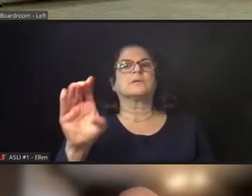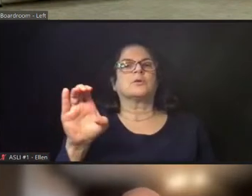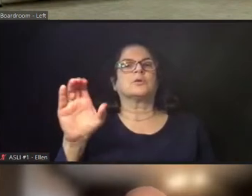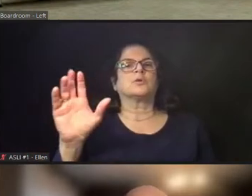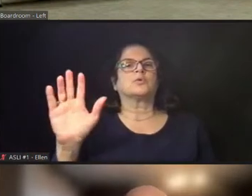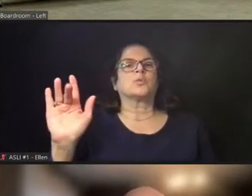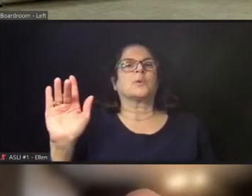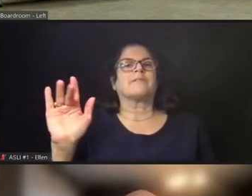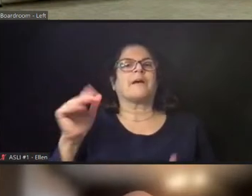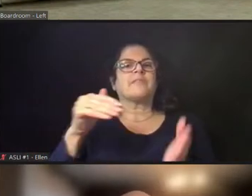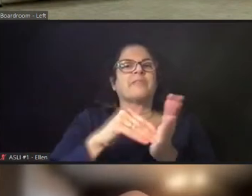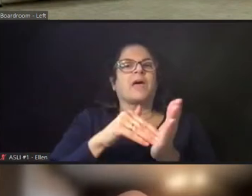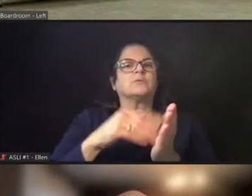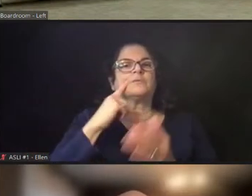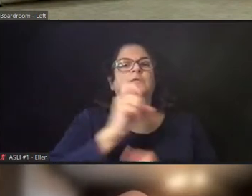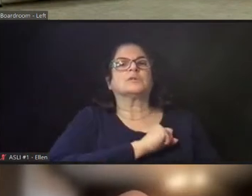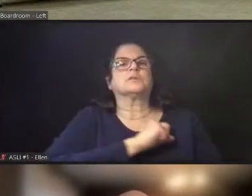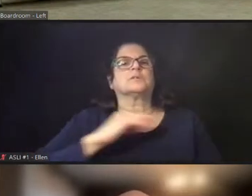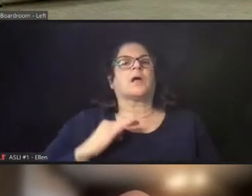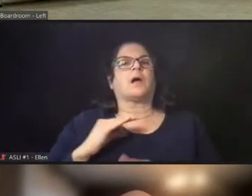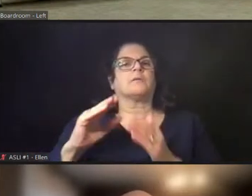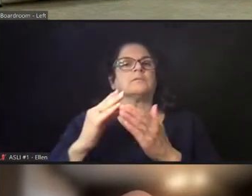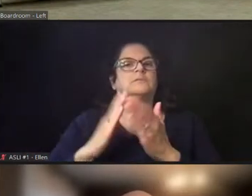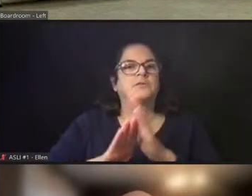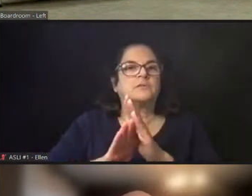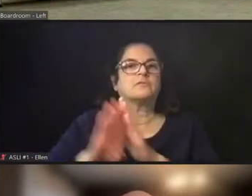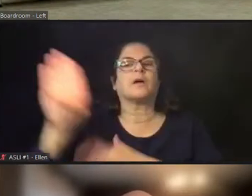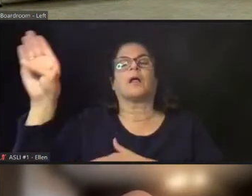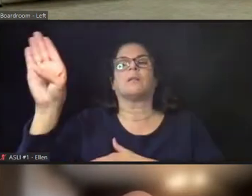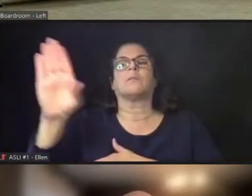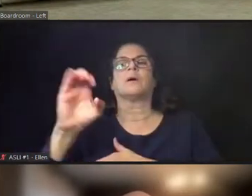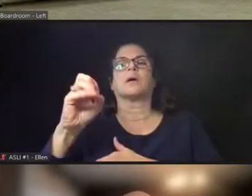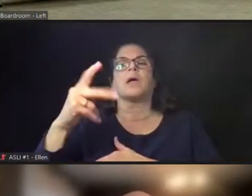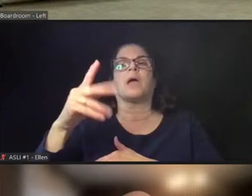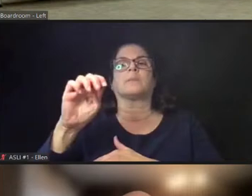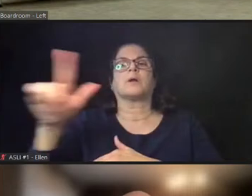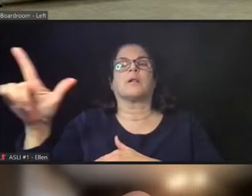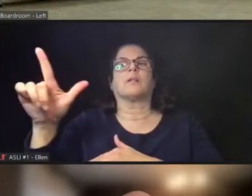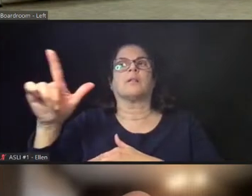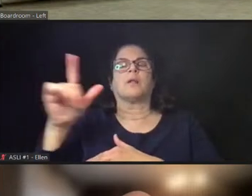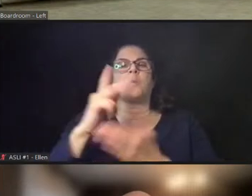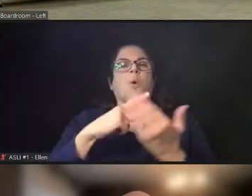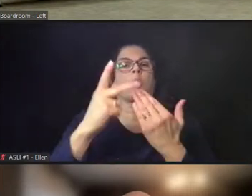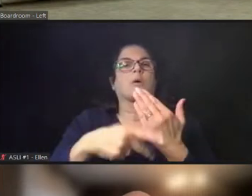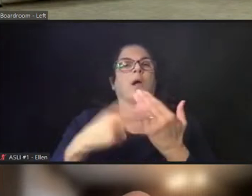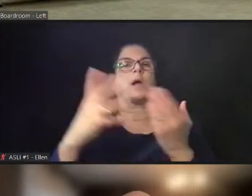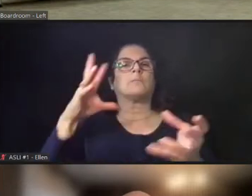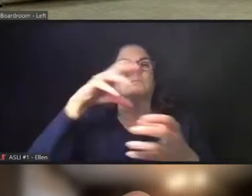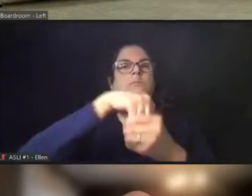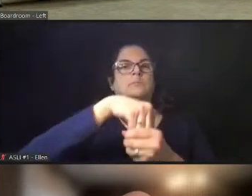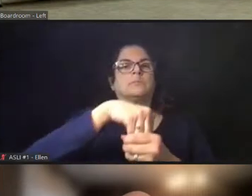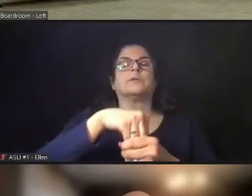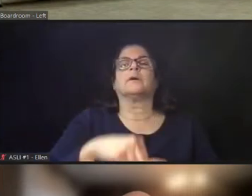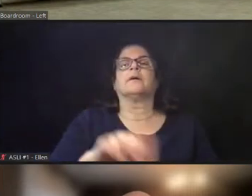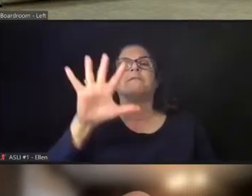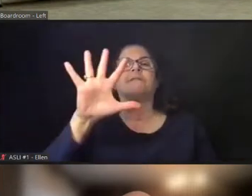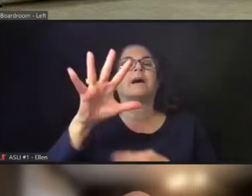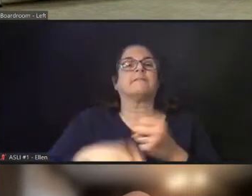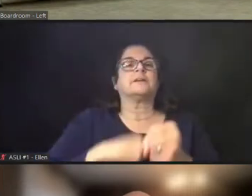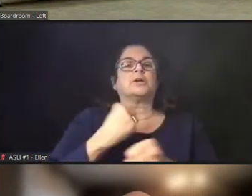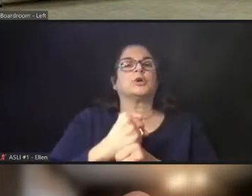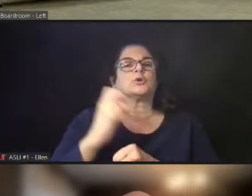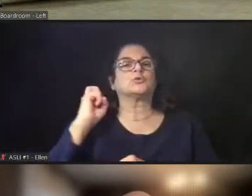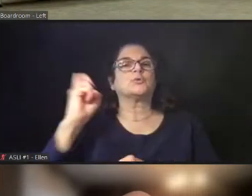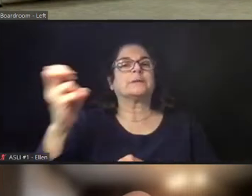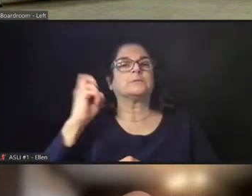$625,000 for staff to develop and refine CTA's capital program for inclusion into the five-year transportation improvement program. And